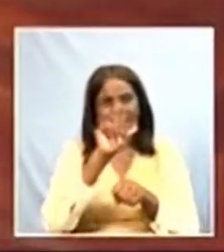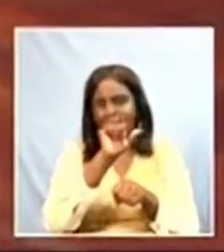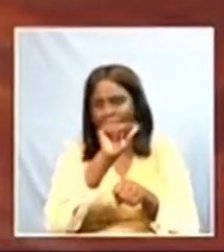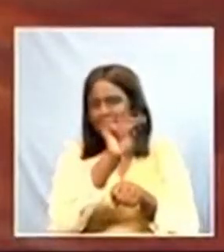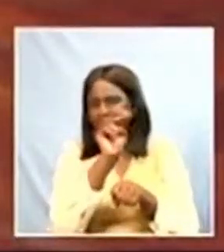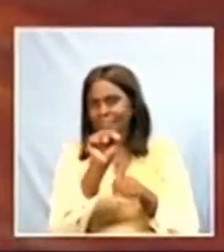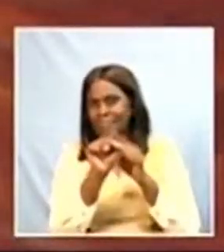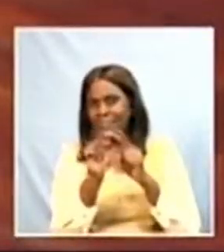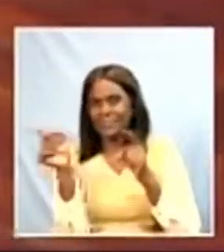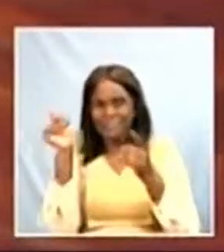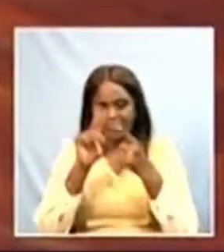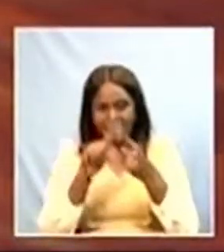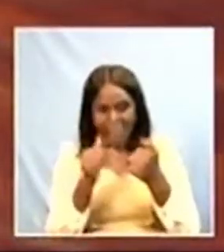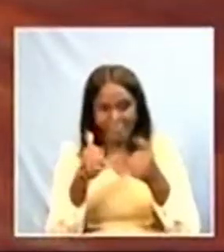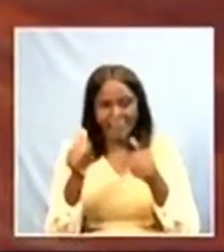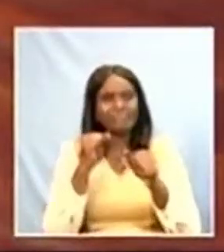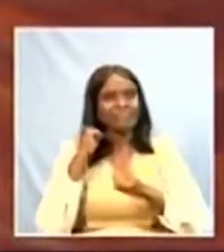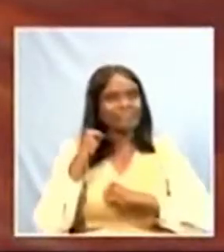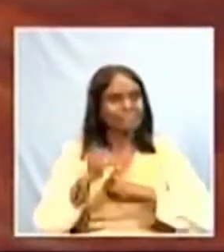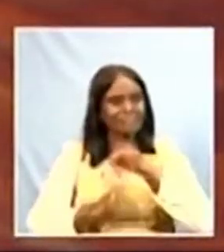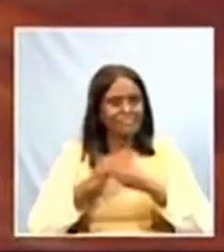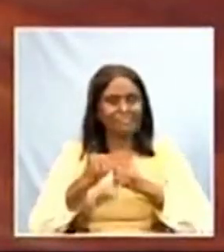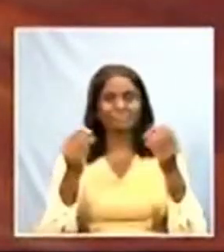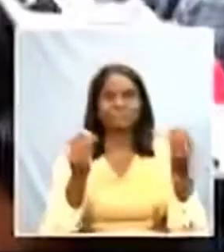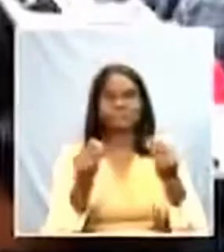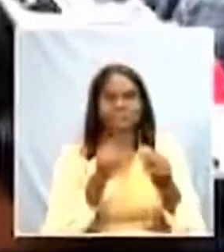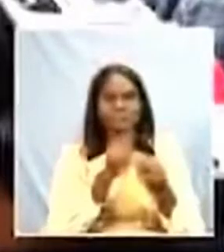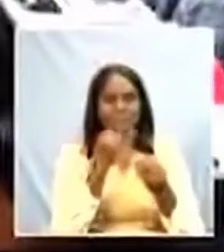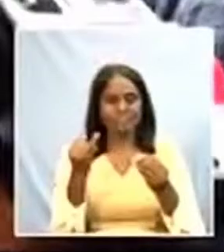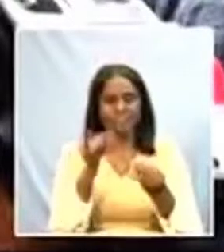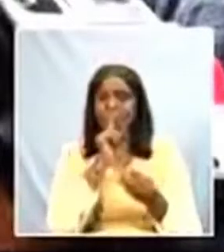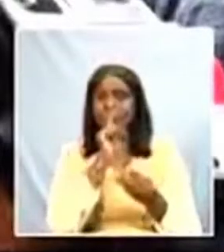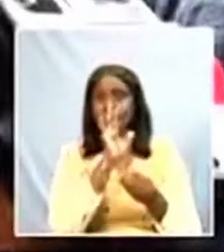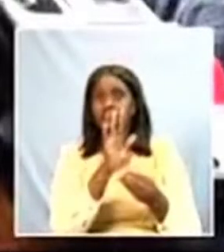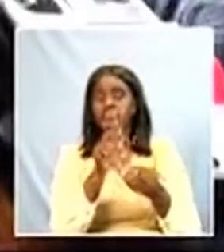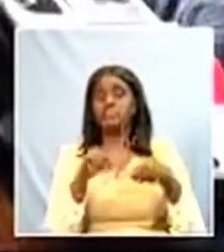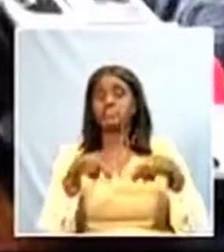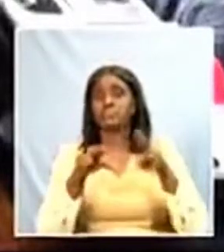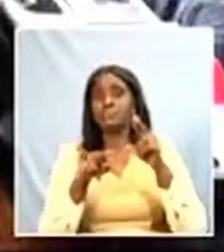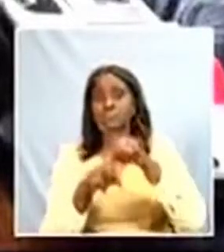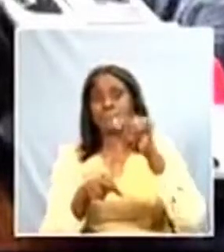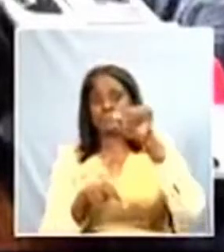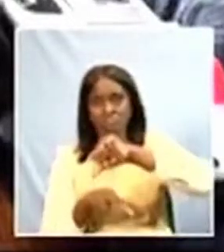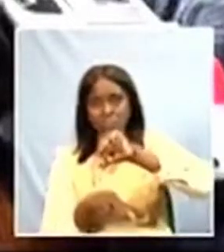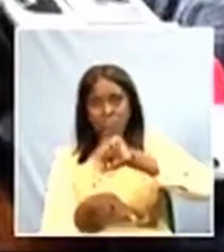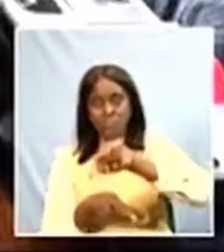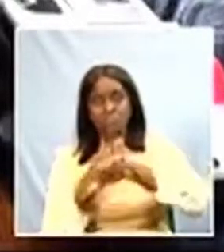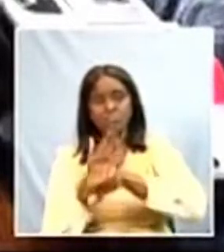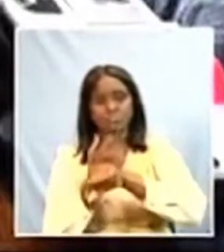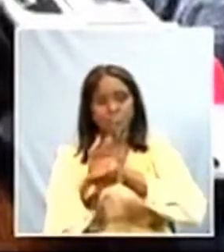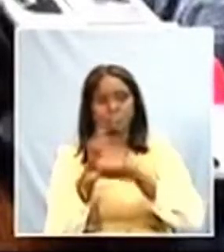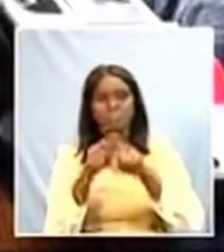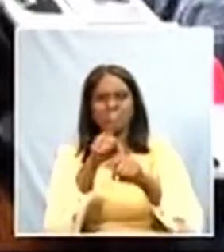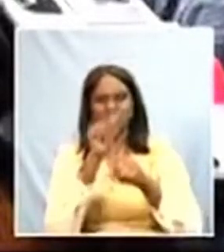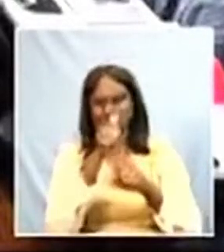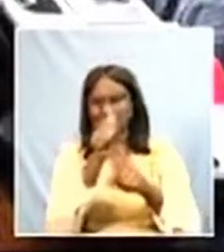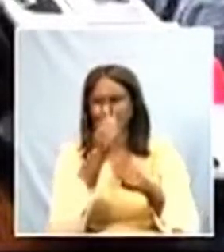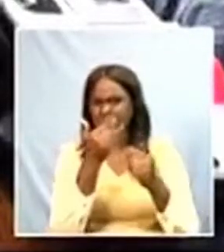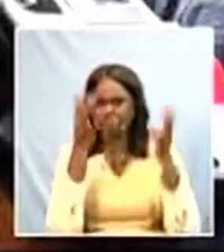2022. Up to now you are struggling. The issue may be genuine, the terrain could be the reason. But you